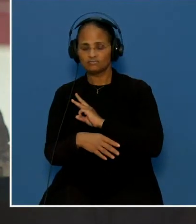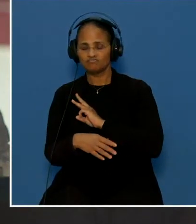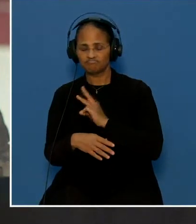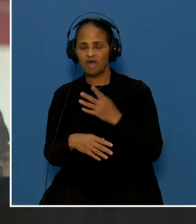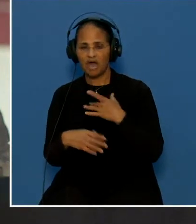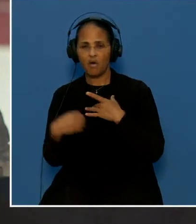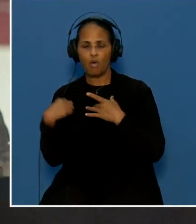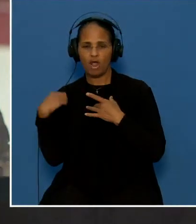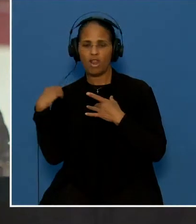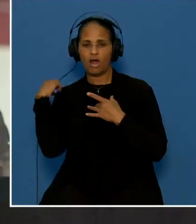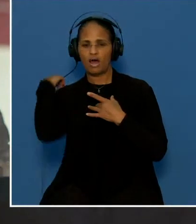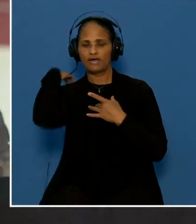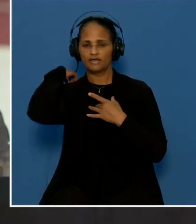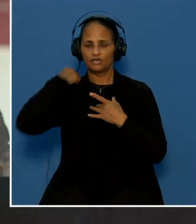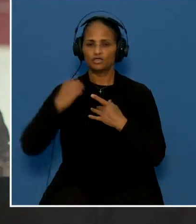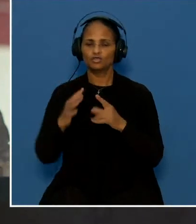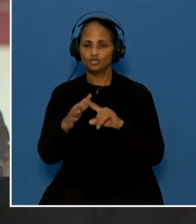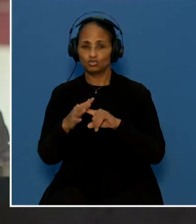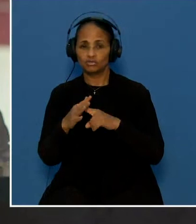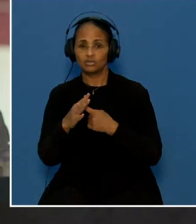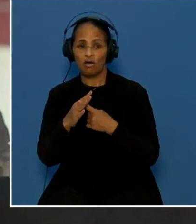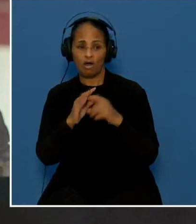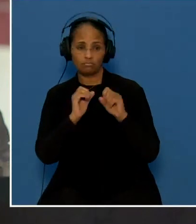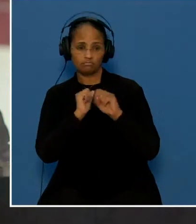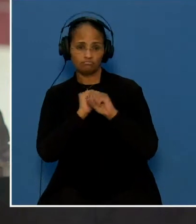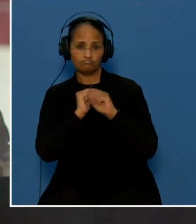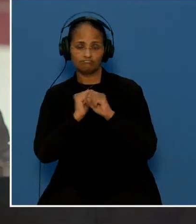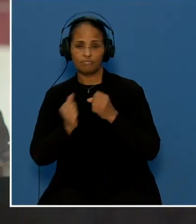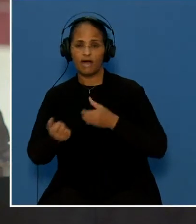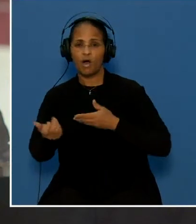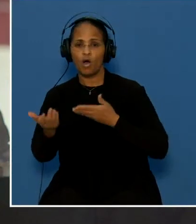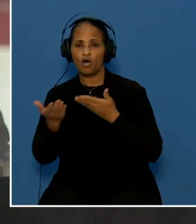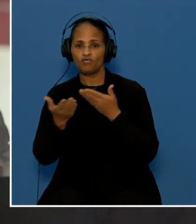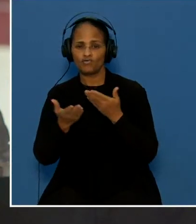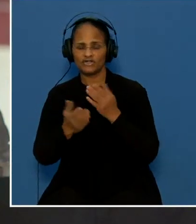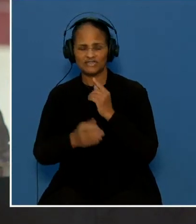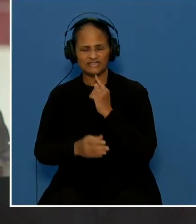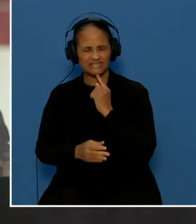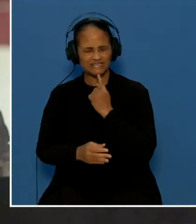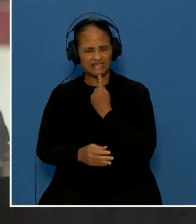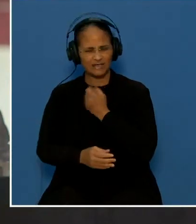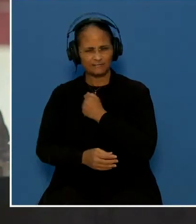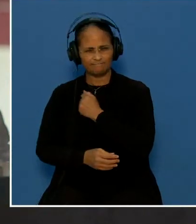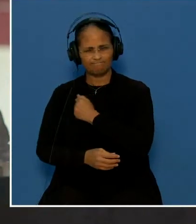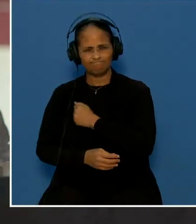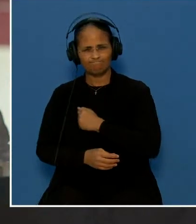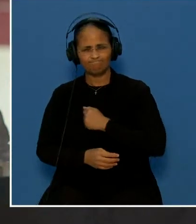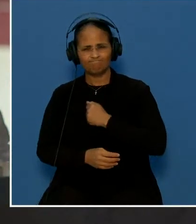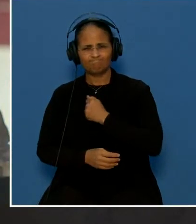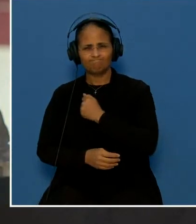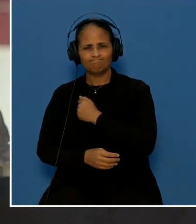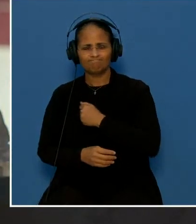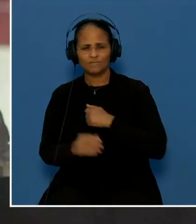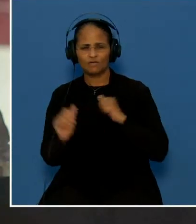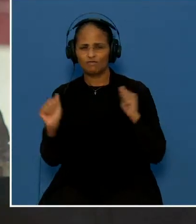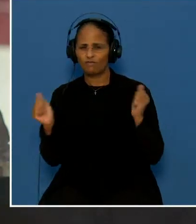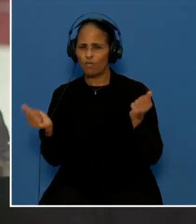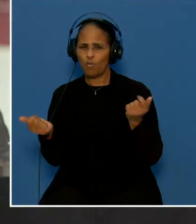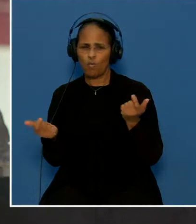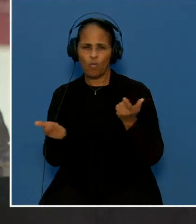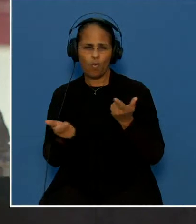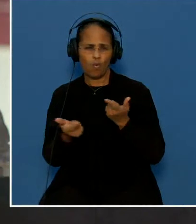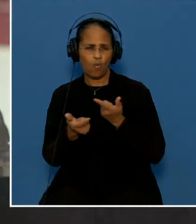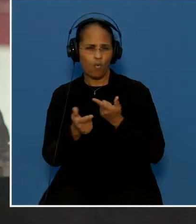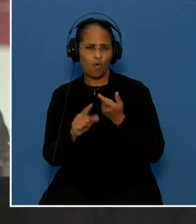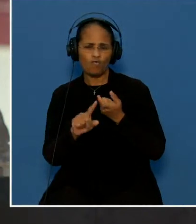like to start this press conference by offering the sincere condolences of everyone on